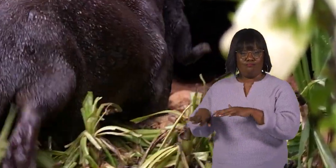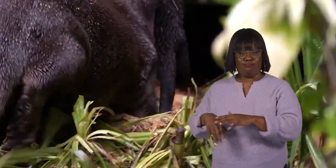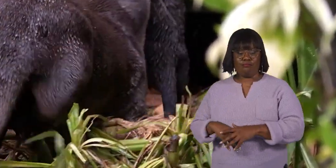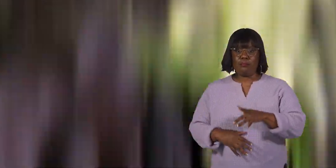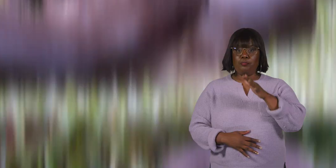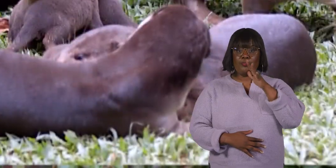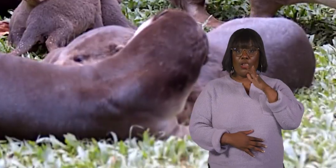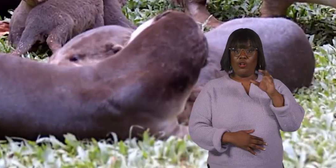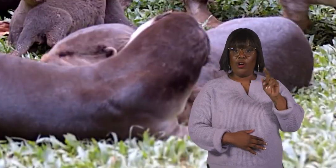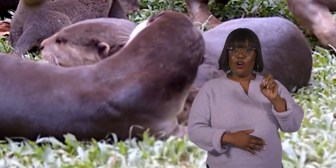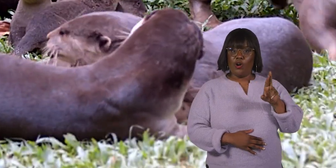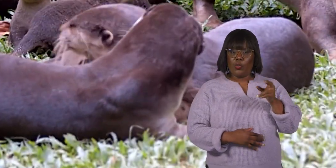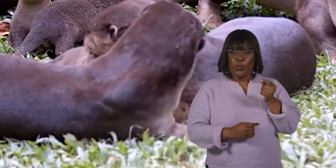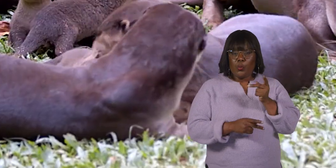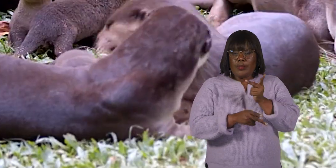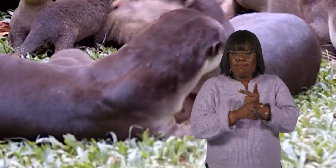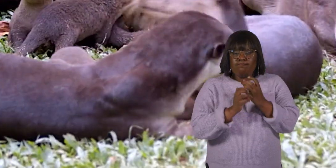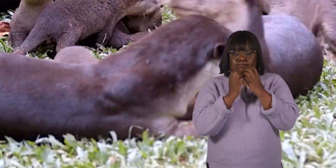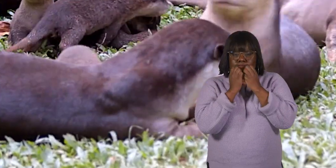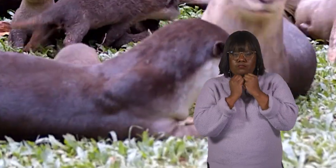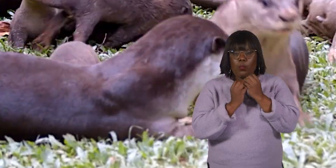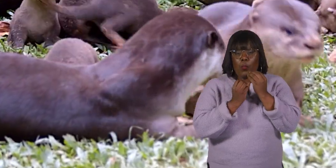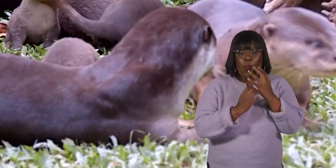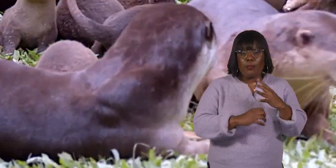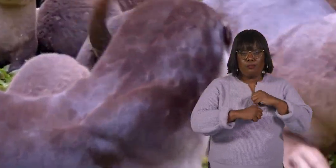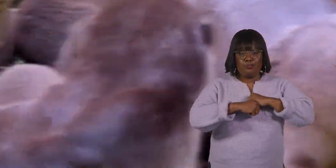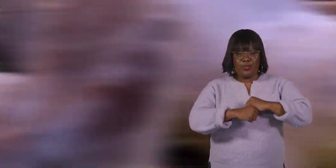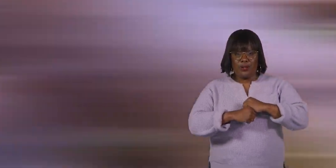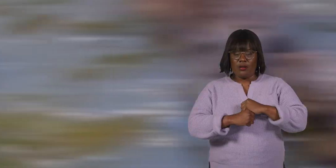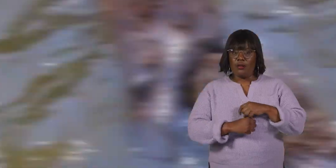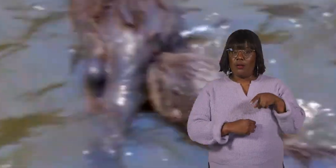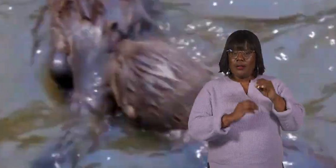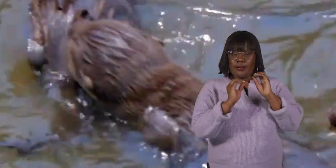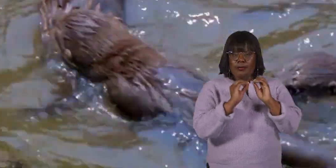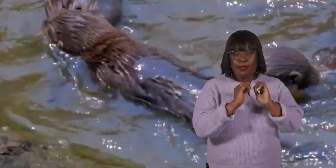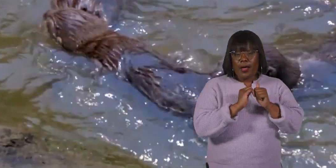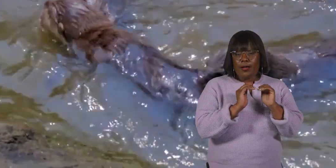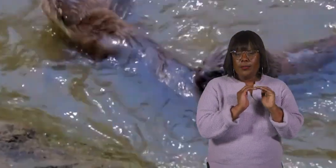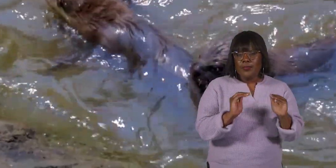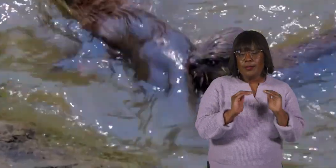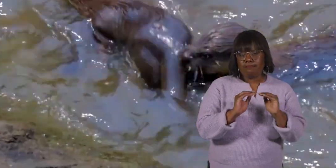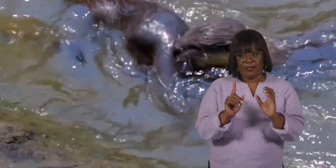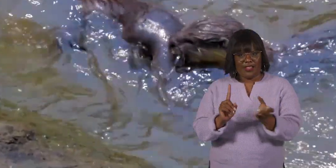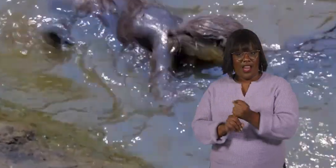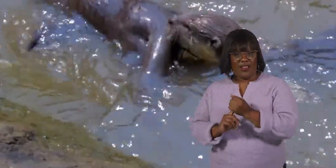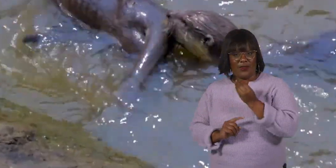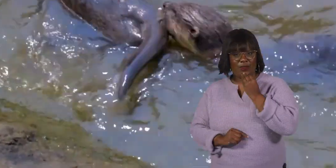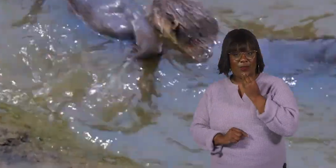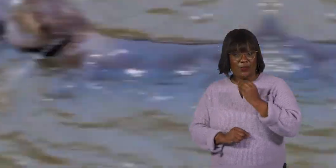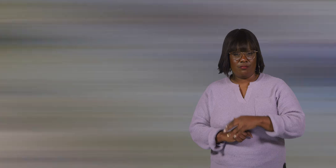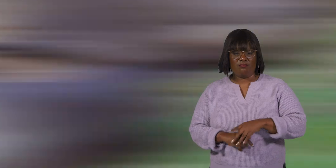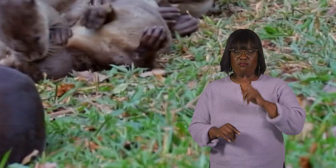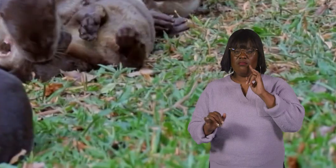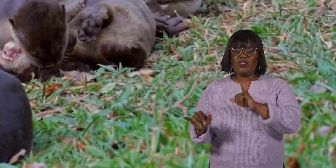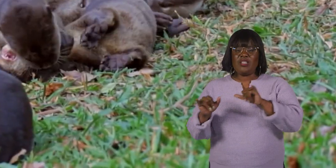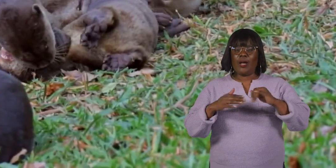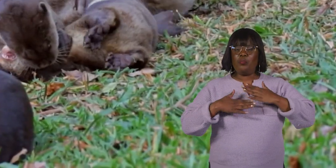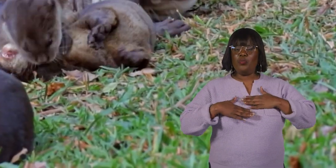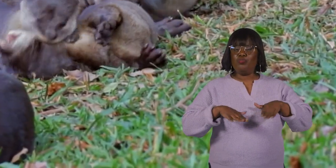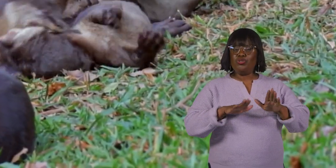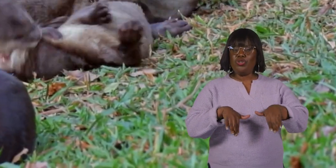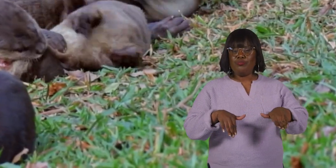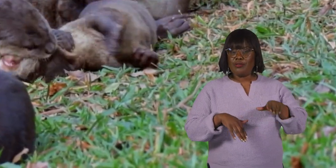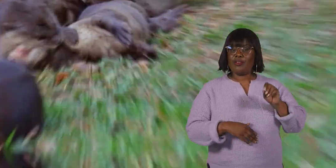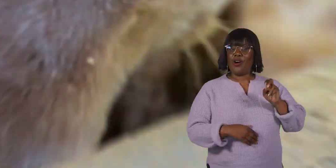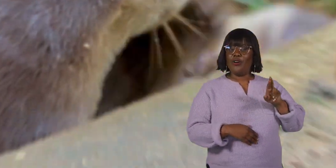the river bank. The mother otter keeps the pups warm and protected and teaches them to swim and catch food. Similar